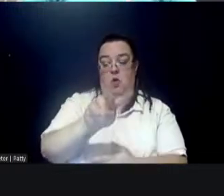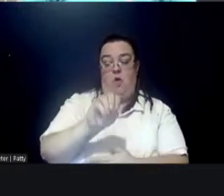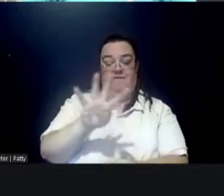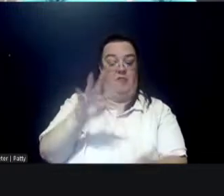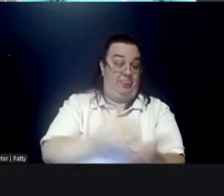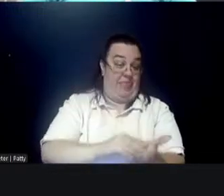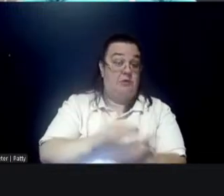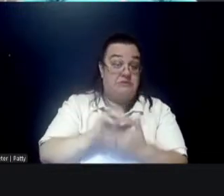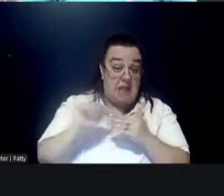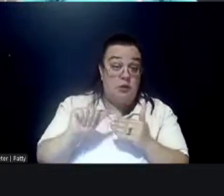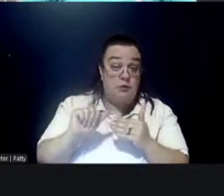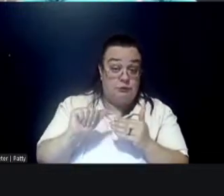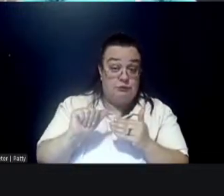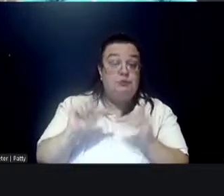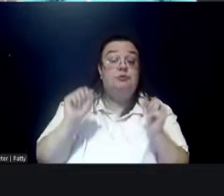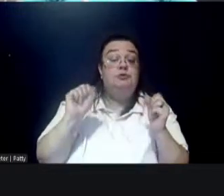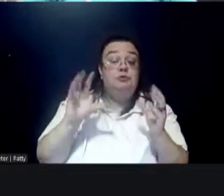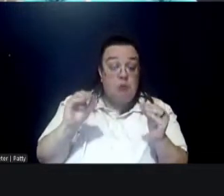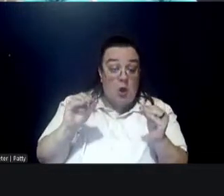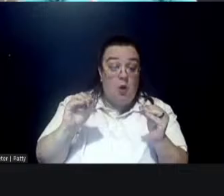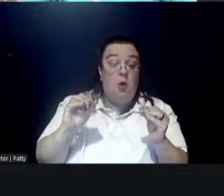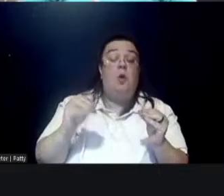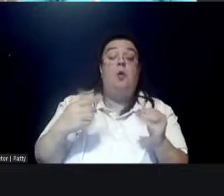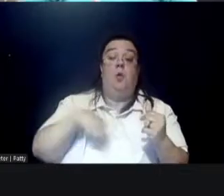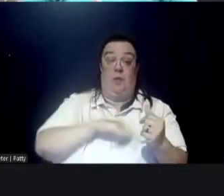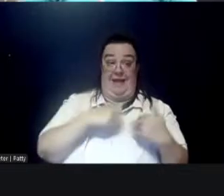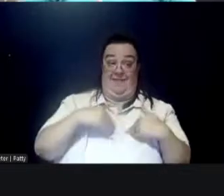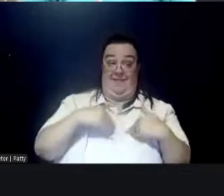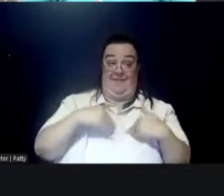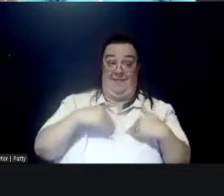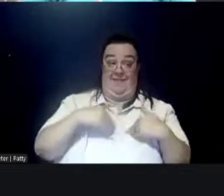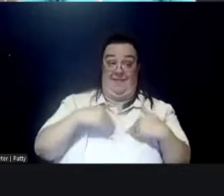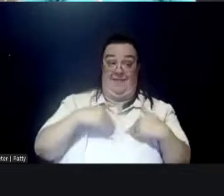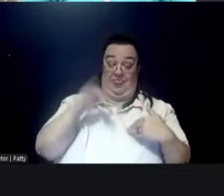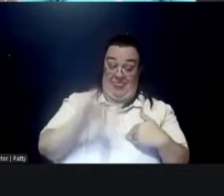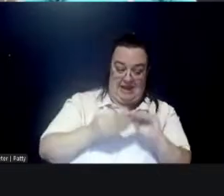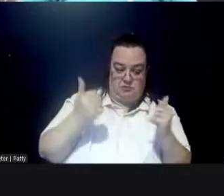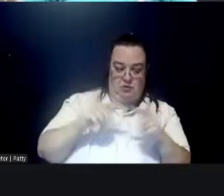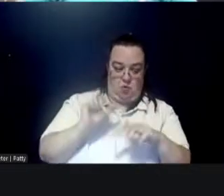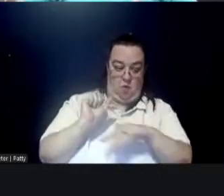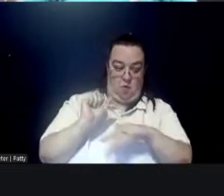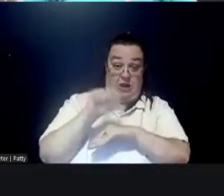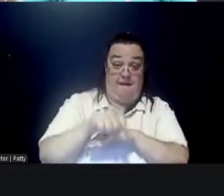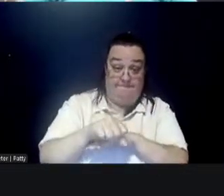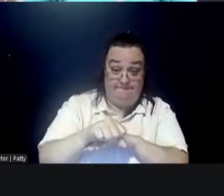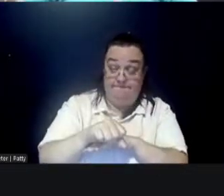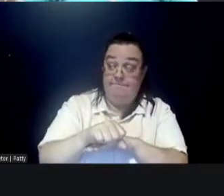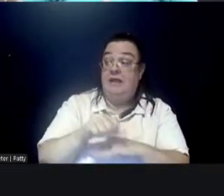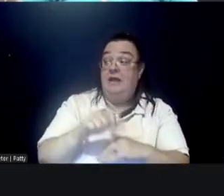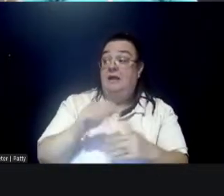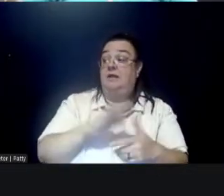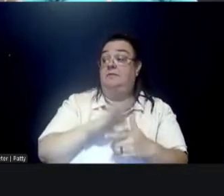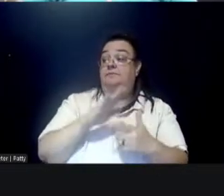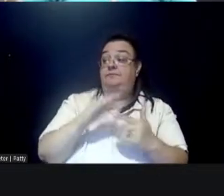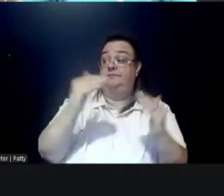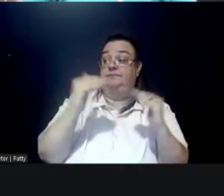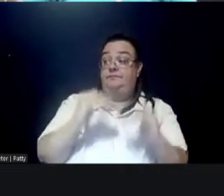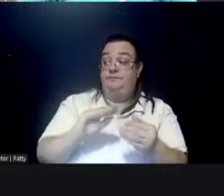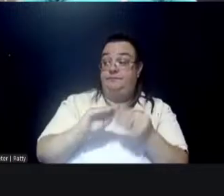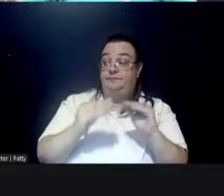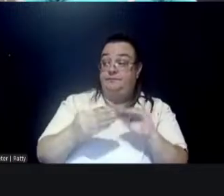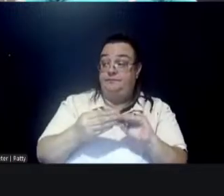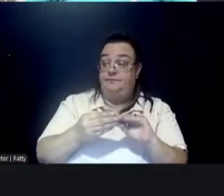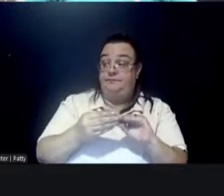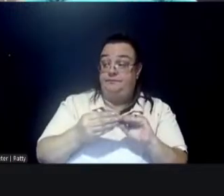$204,000. So we have that particular number to overcome. The next number we have